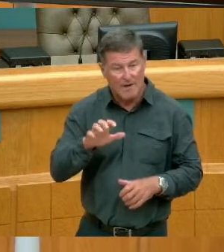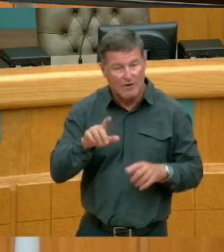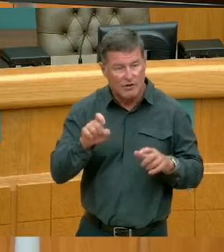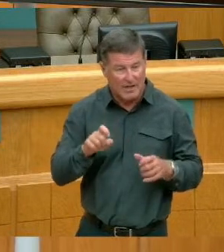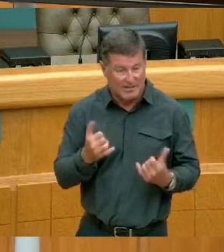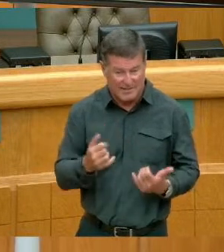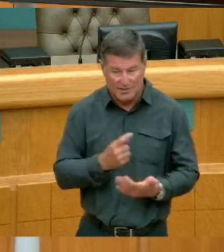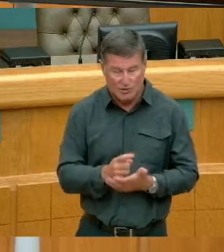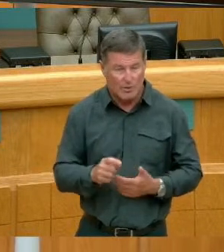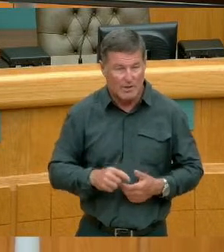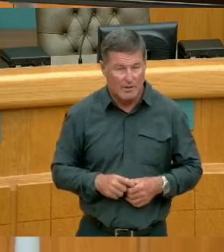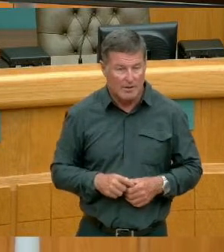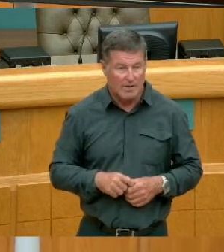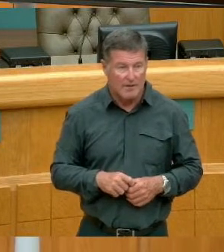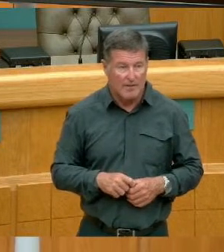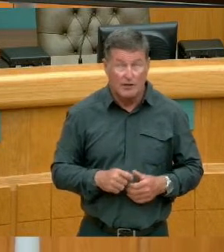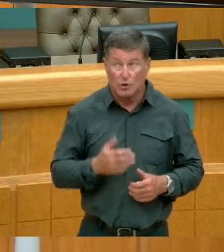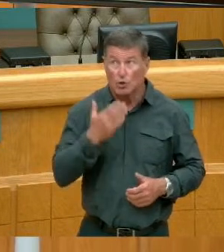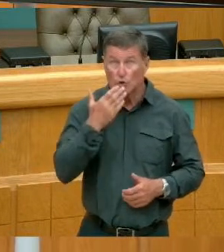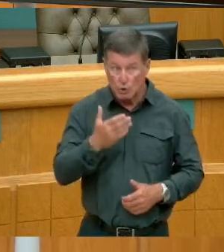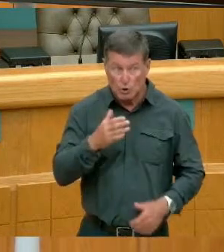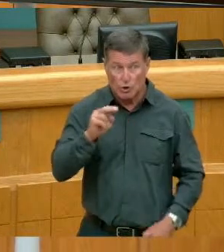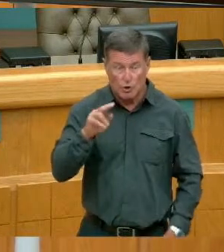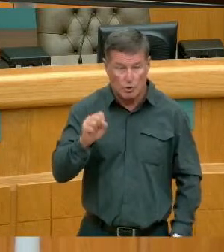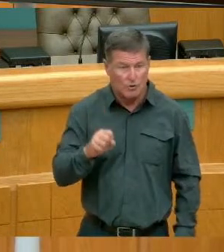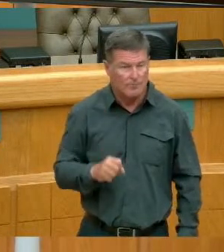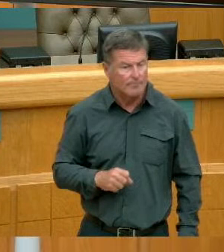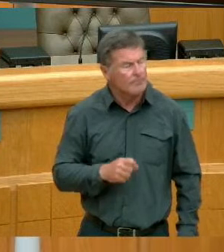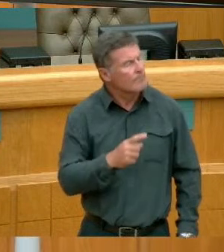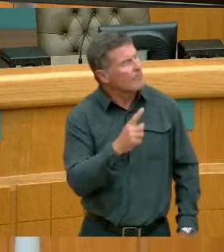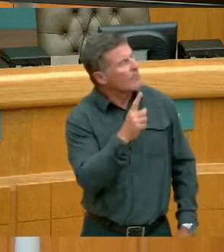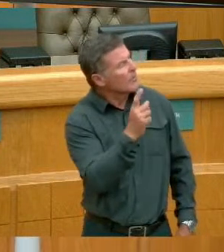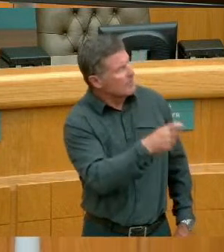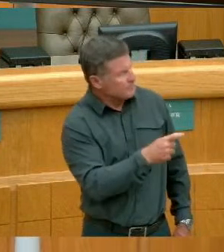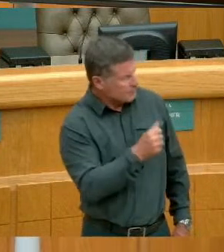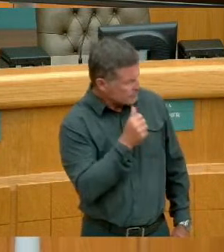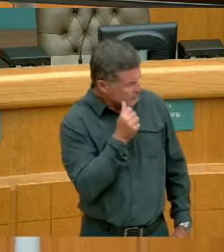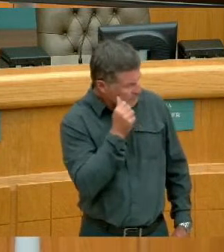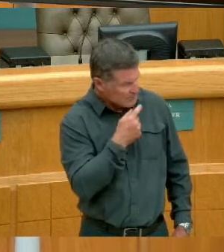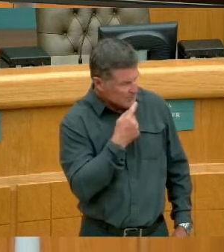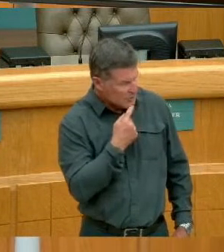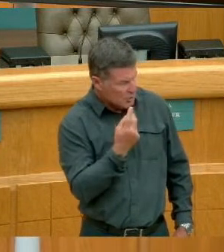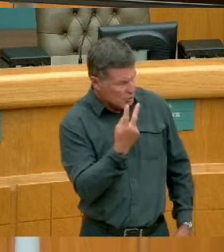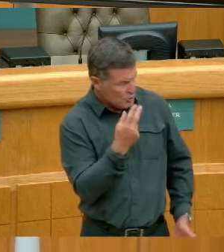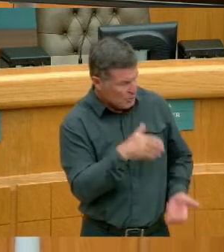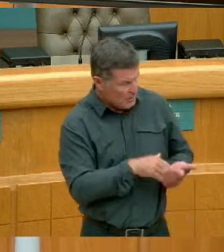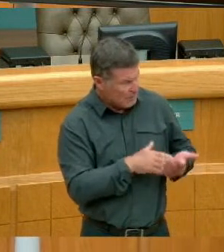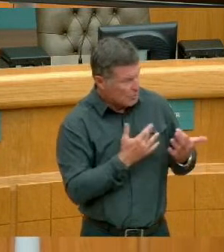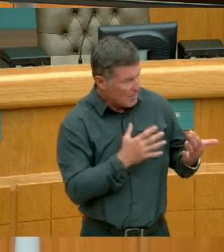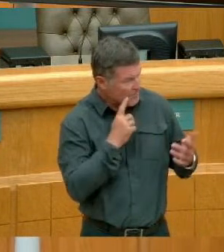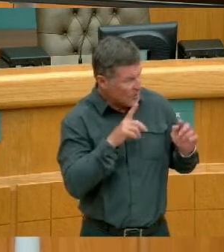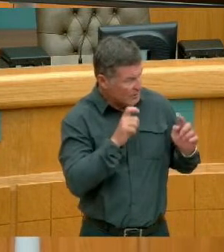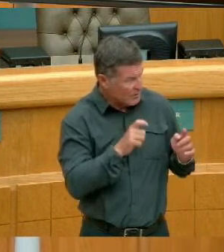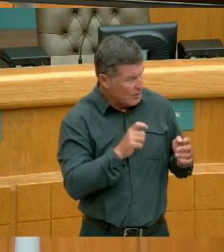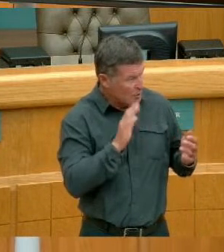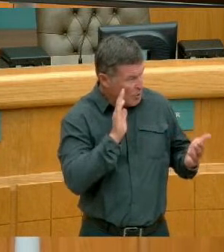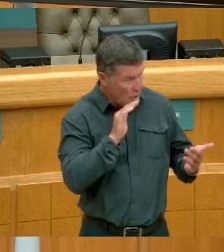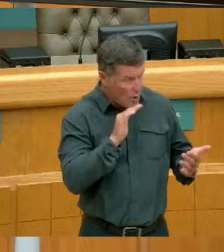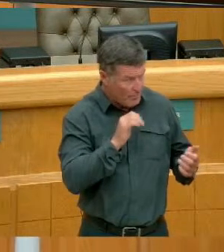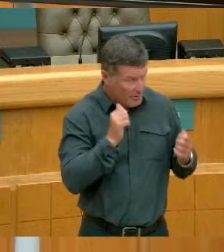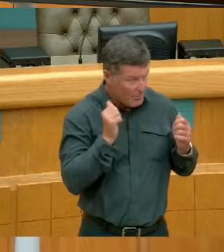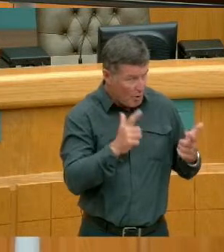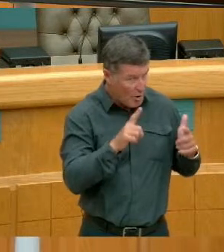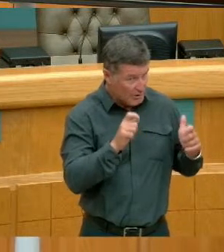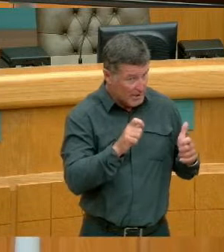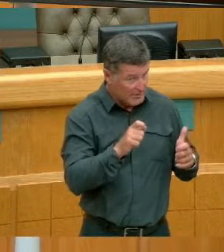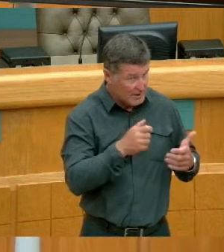that's incredibly welcome news. You mentioned yesterday that there are over 2,000 people waiting to get tested. You were hoping to have all of them